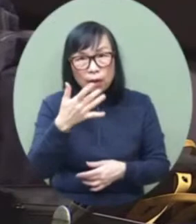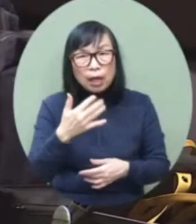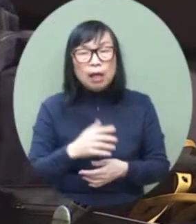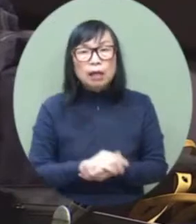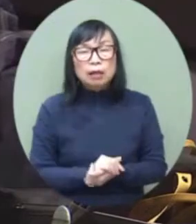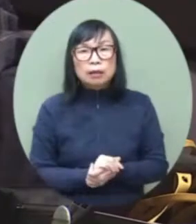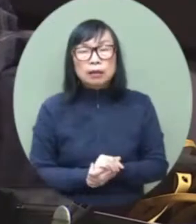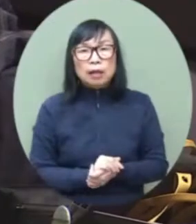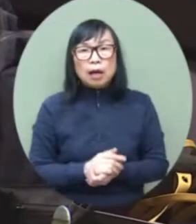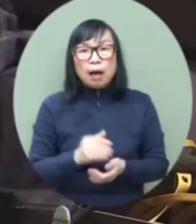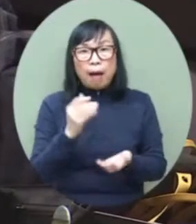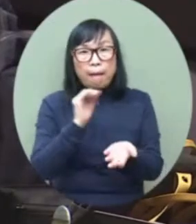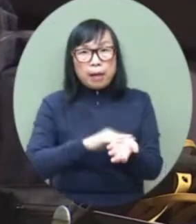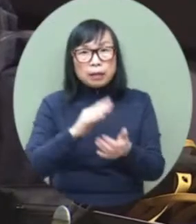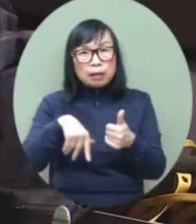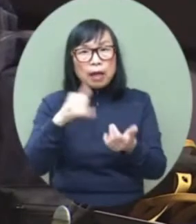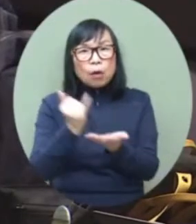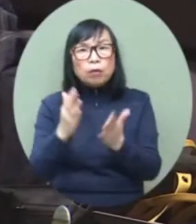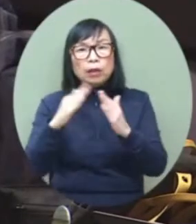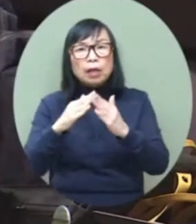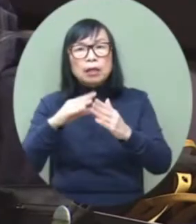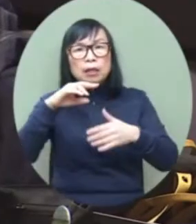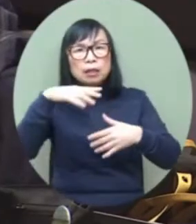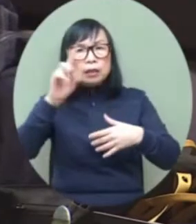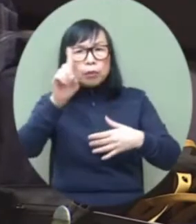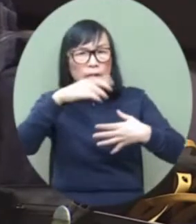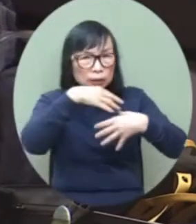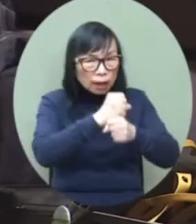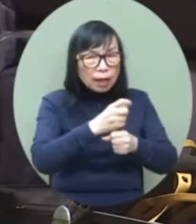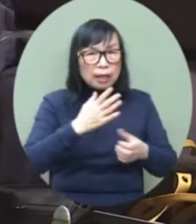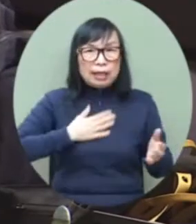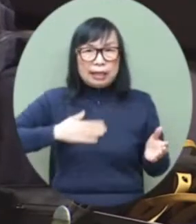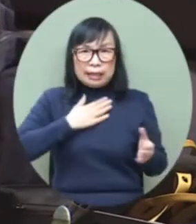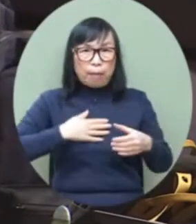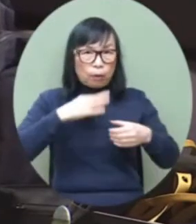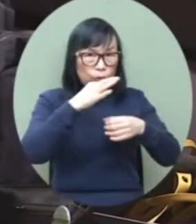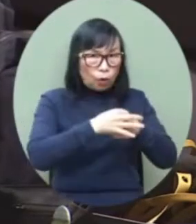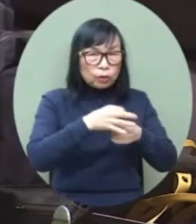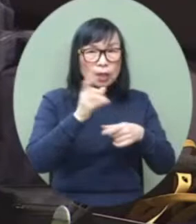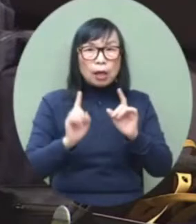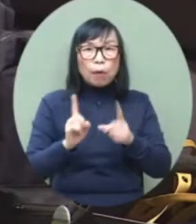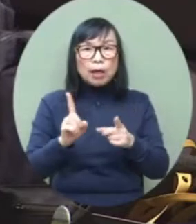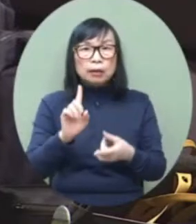many days can you shorten the length of stay? Now,